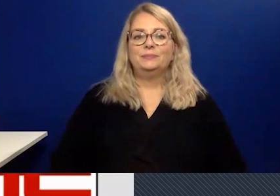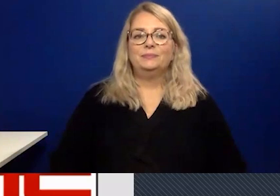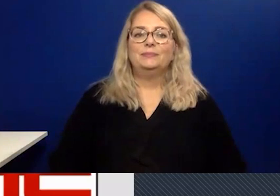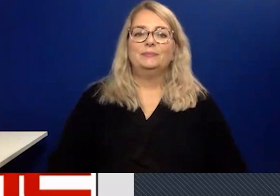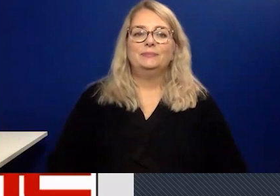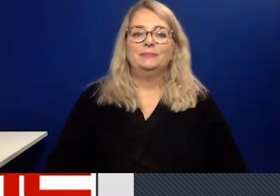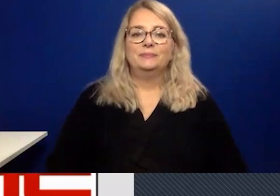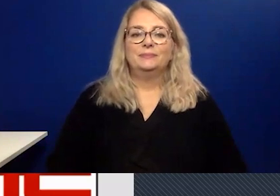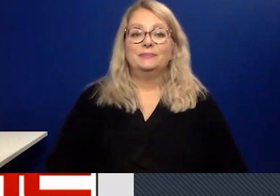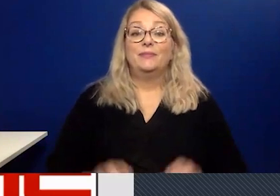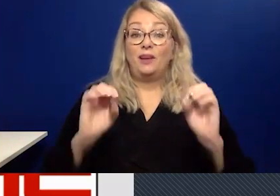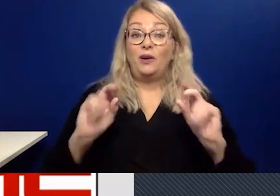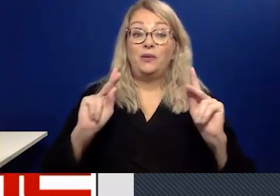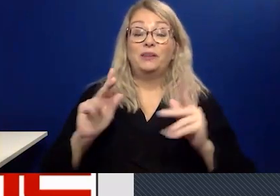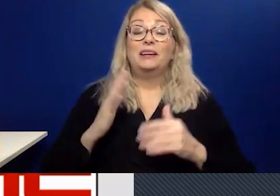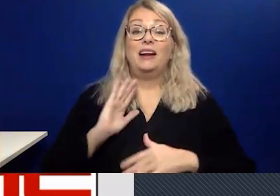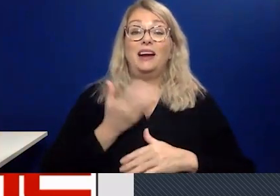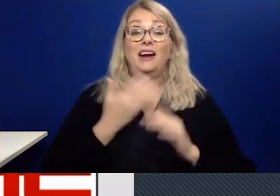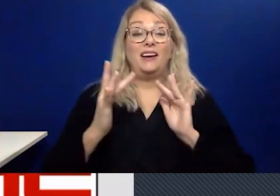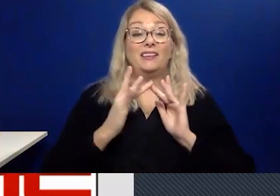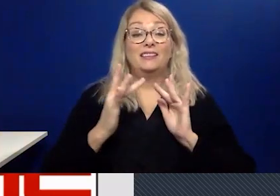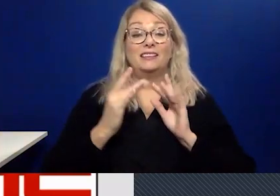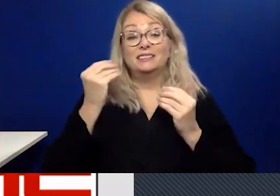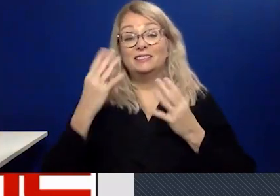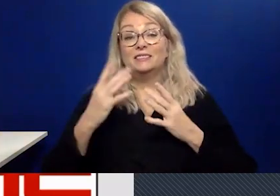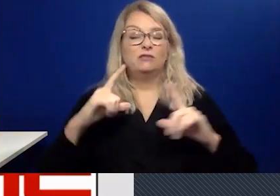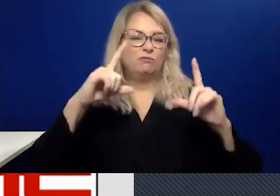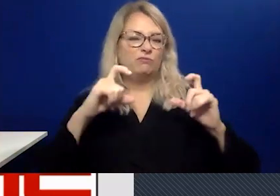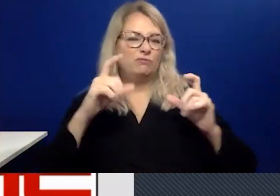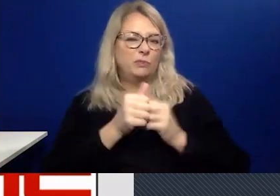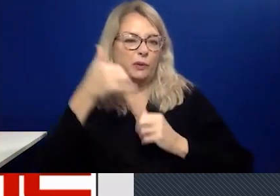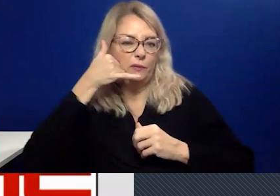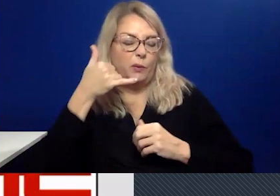All right, well, here's our contact info. Take a screenshot. If you're here, you grabbed